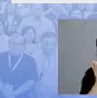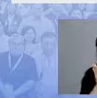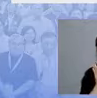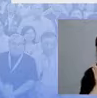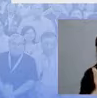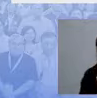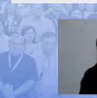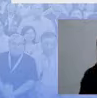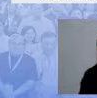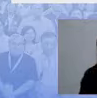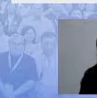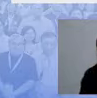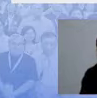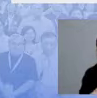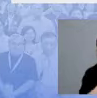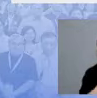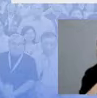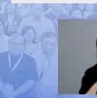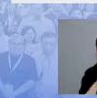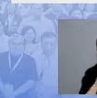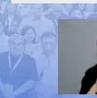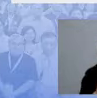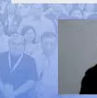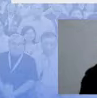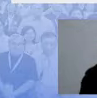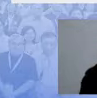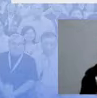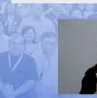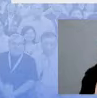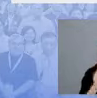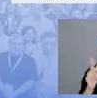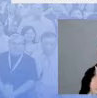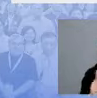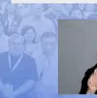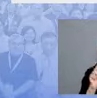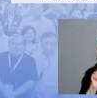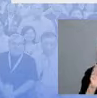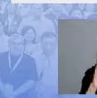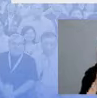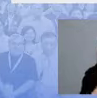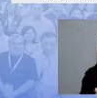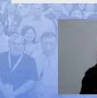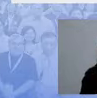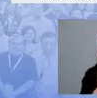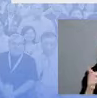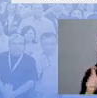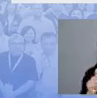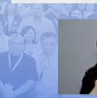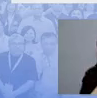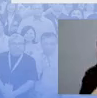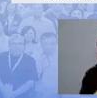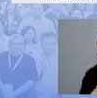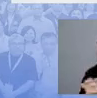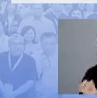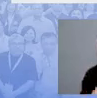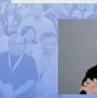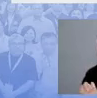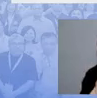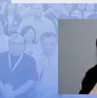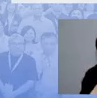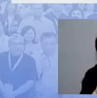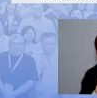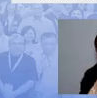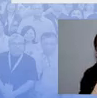46 neighborhoods actually, impacting nearly 35,000 people. So these are a few policy works that we really